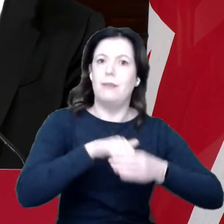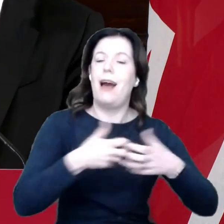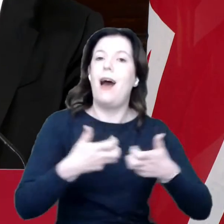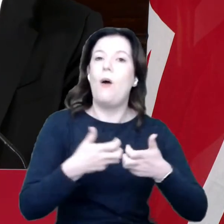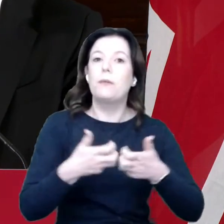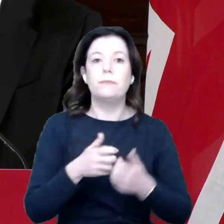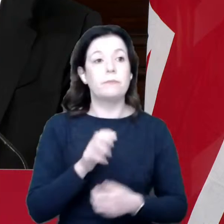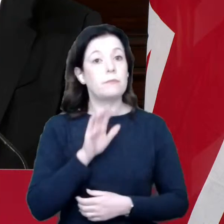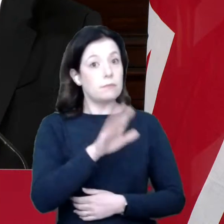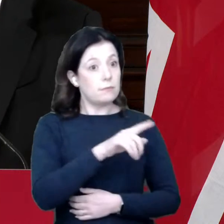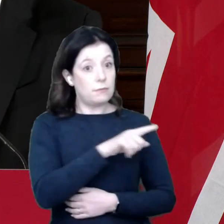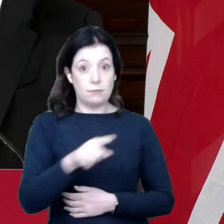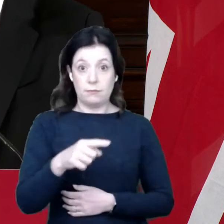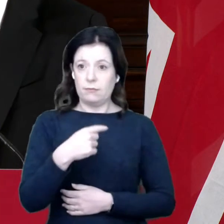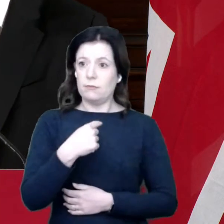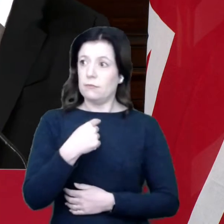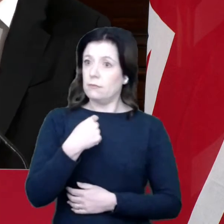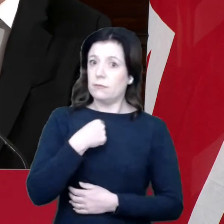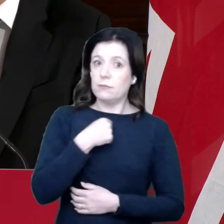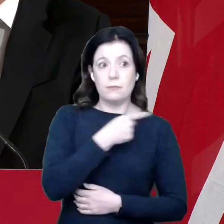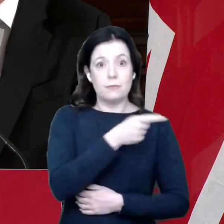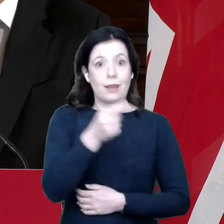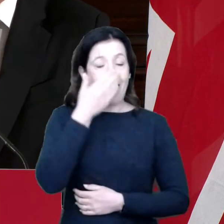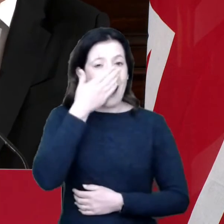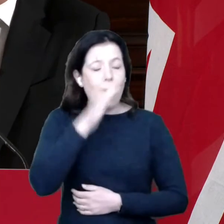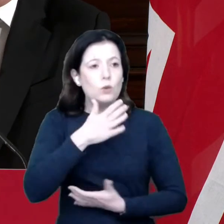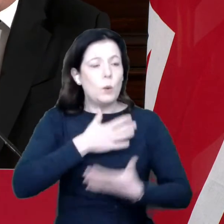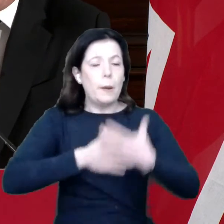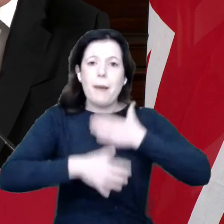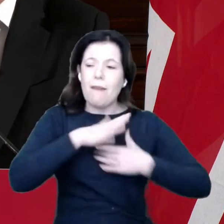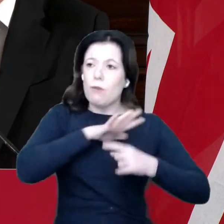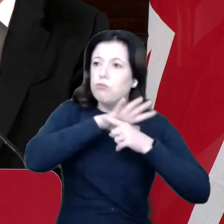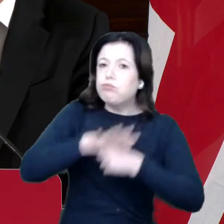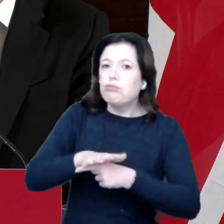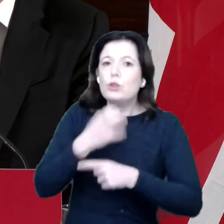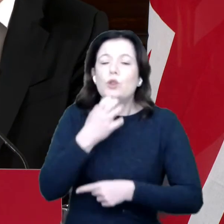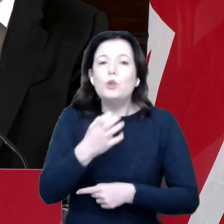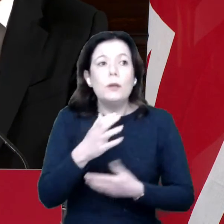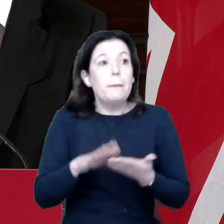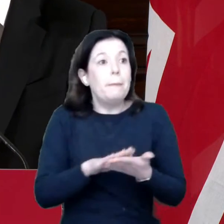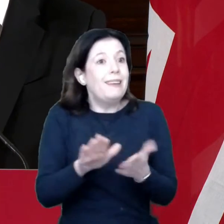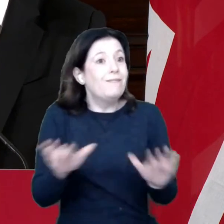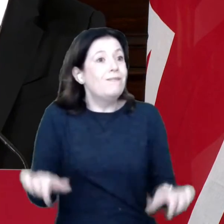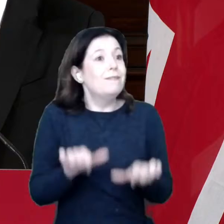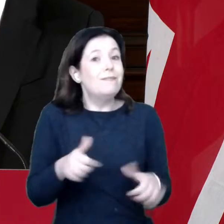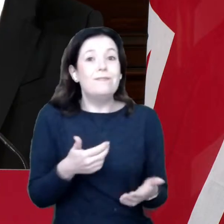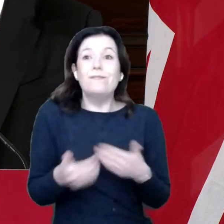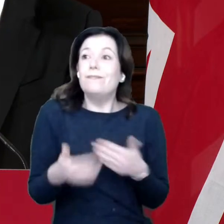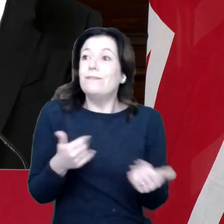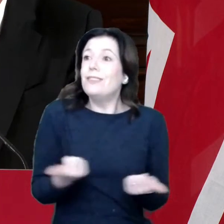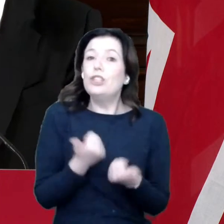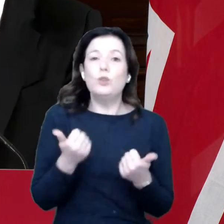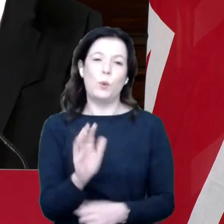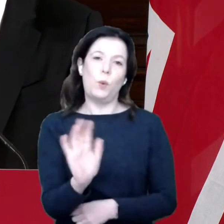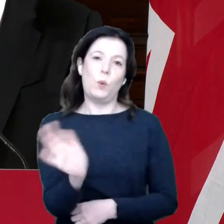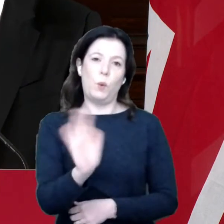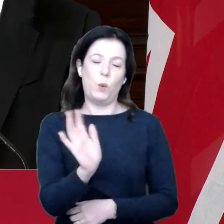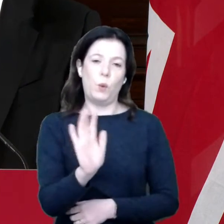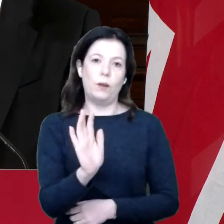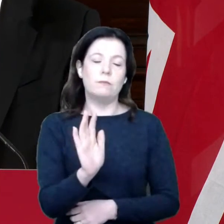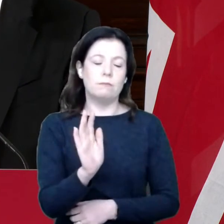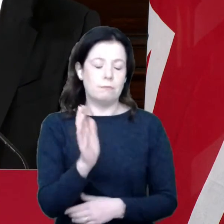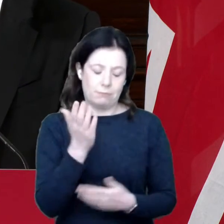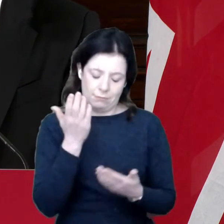over. And that's why it's so important that I make it clear today that, of course,